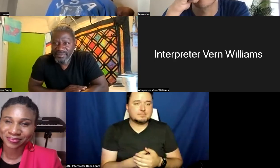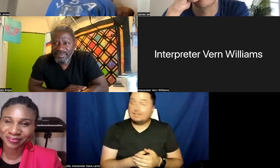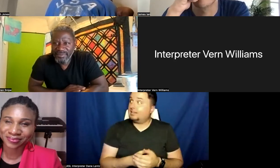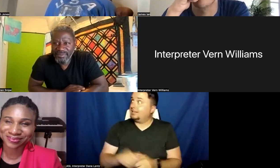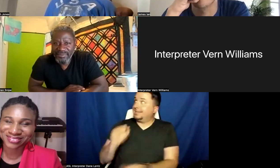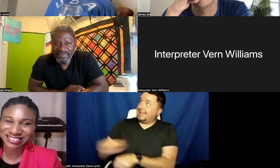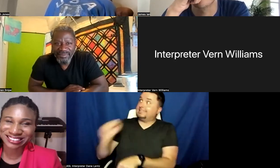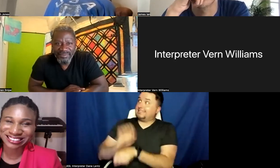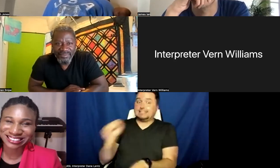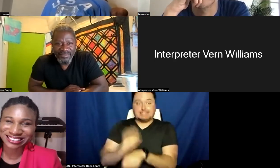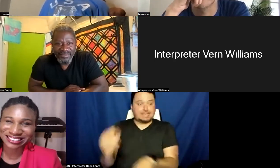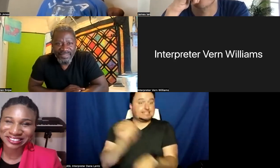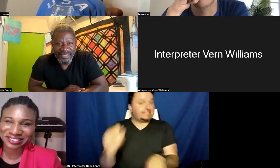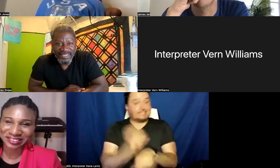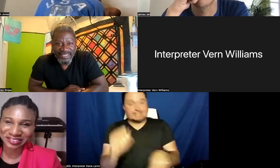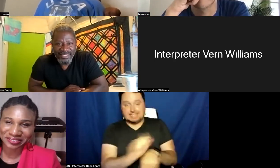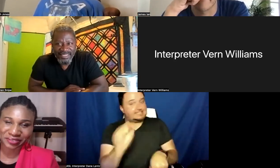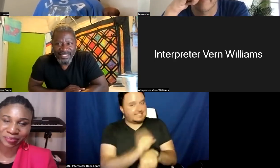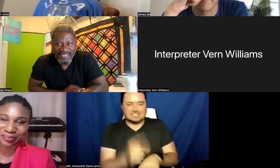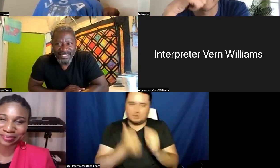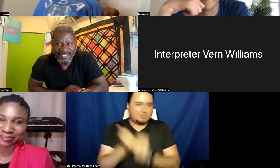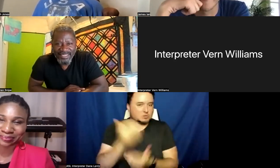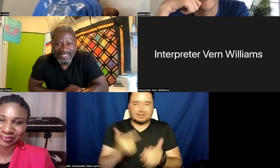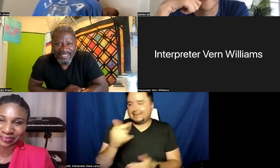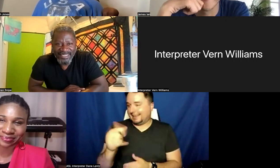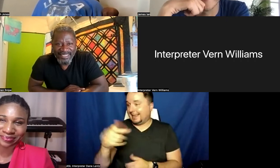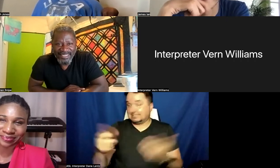Gigs and more gigs for the most part.